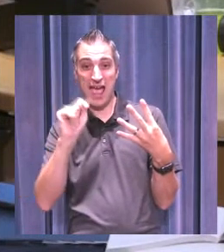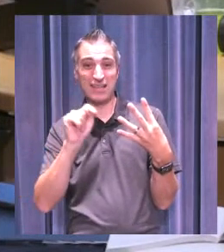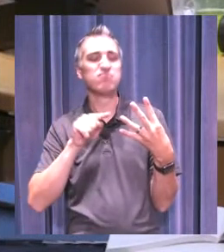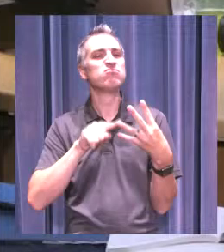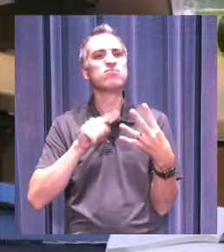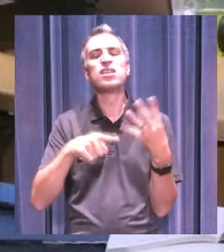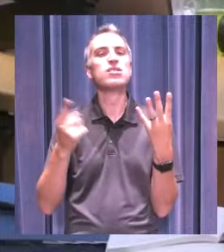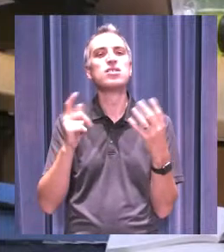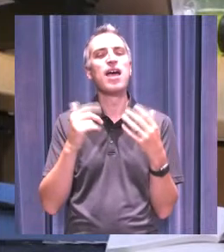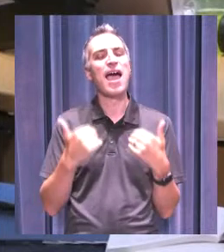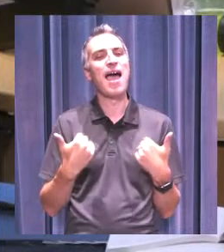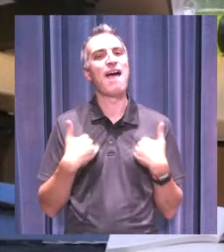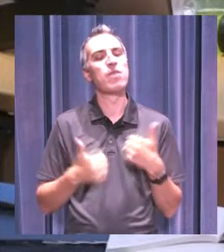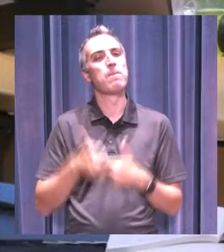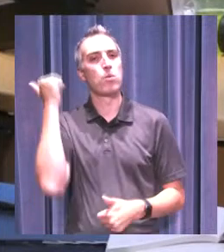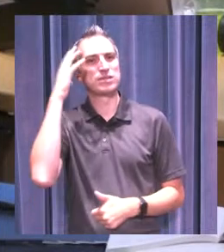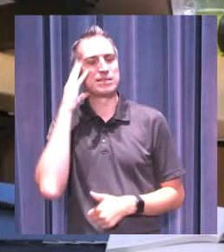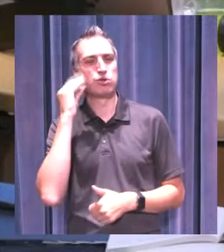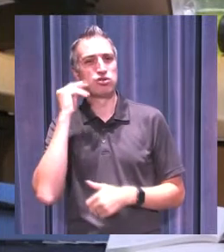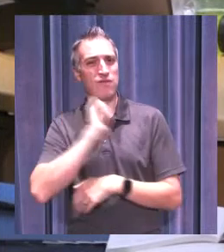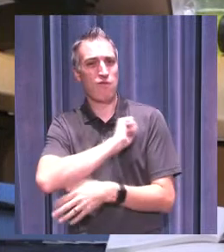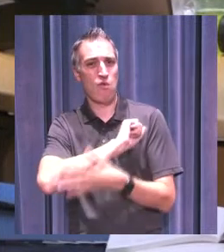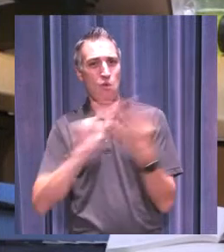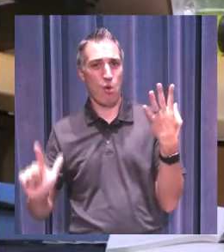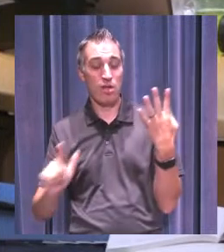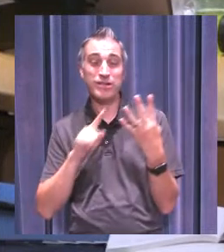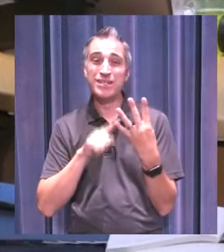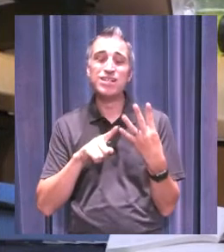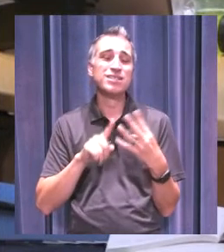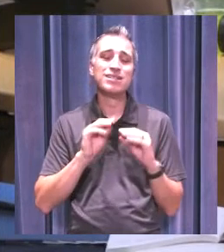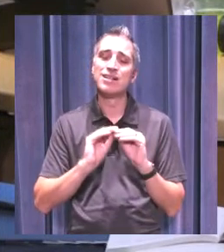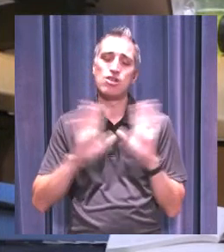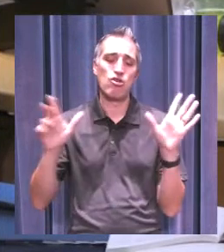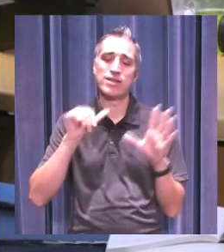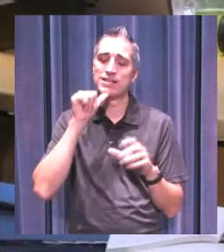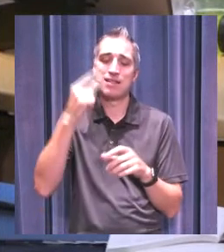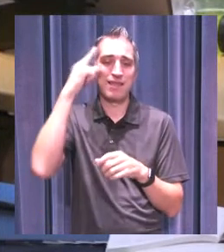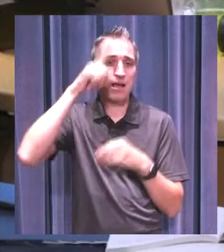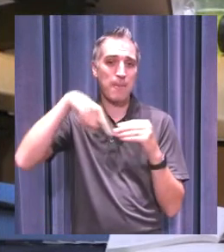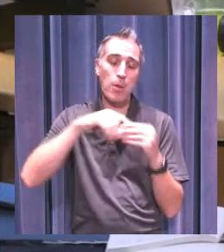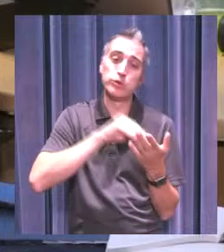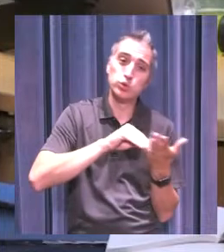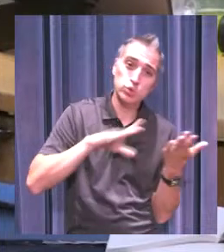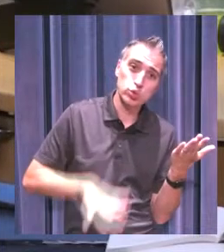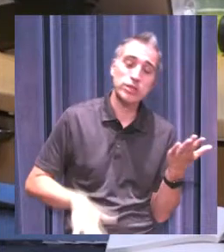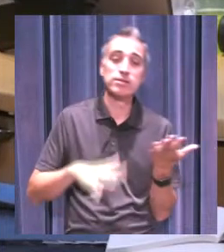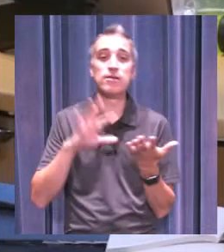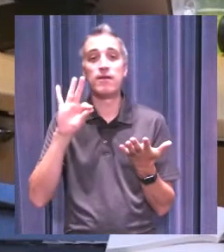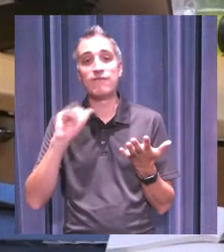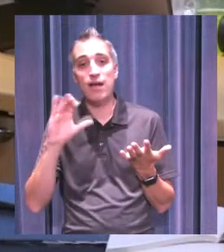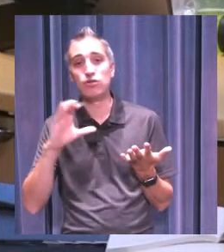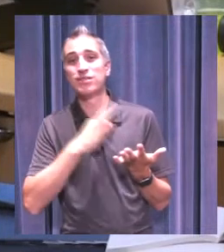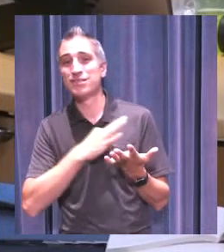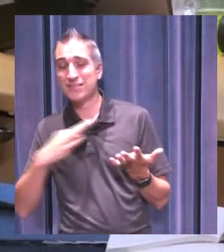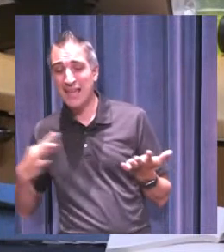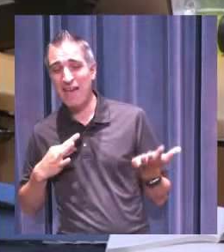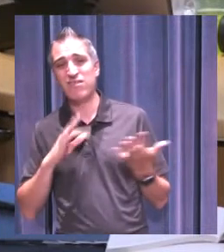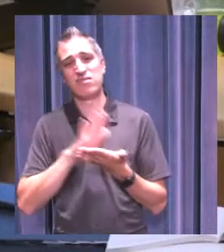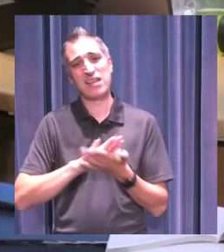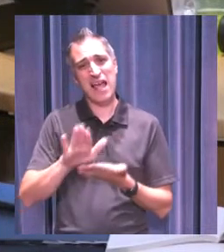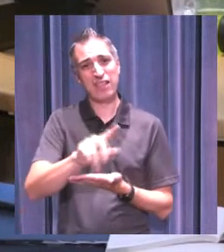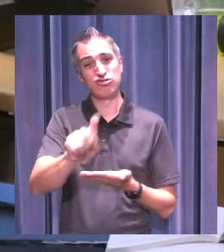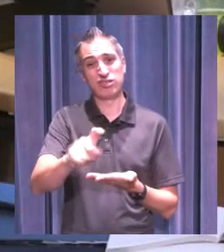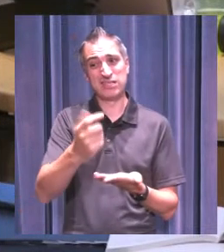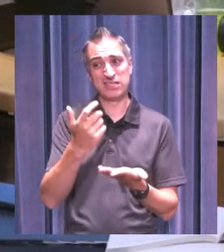candidates. This decision was clearly not made with the needs of the students, staff, and faculty in mind. If the college needs